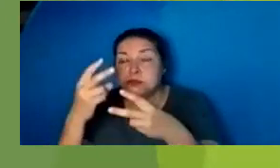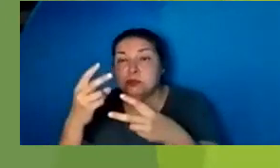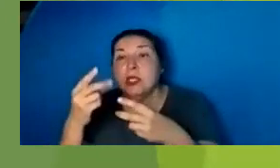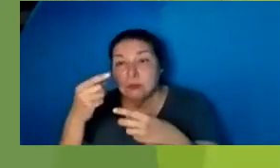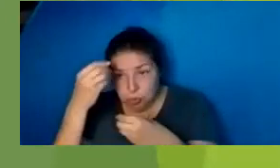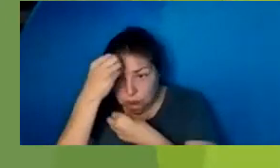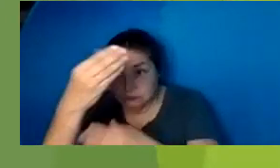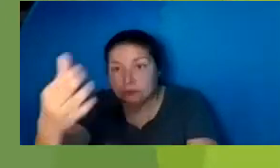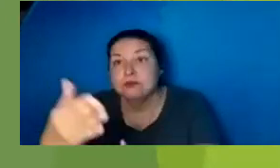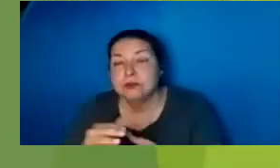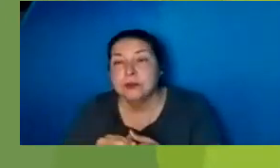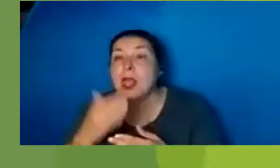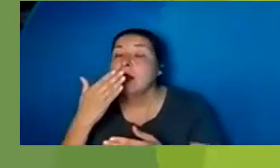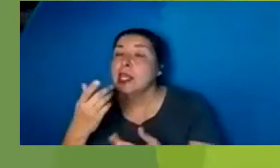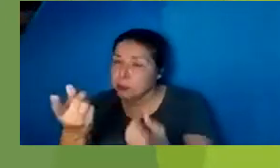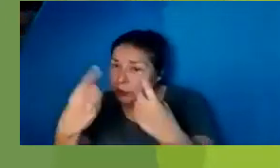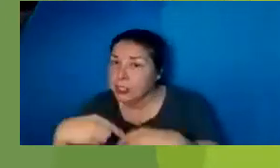your attendance today and may God bless you.